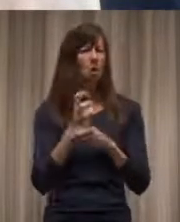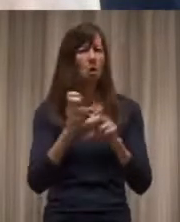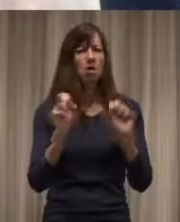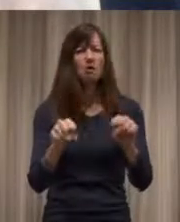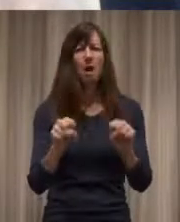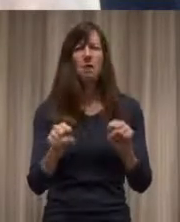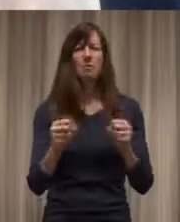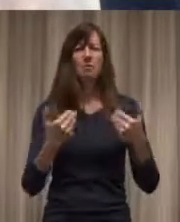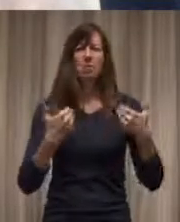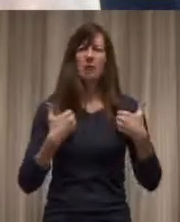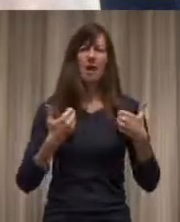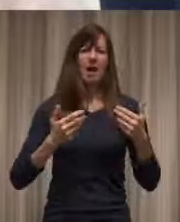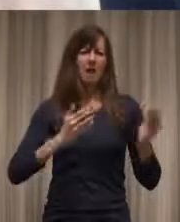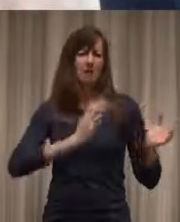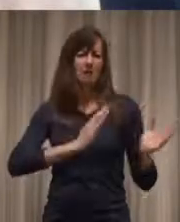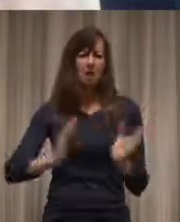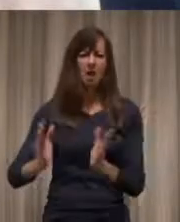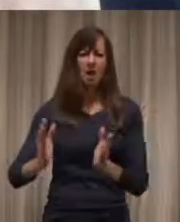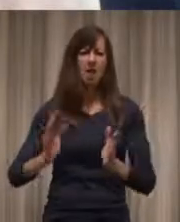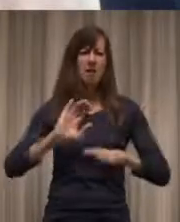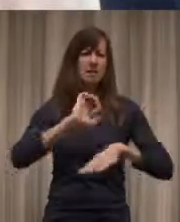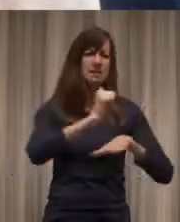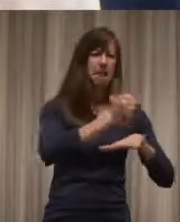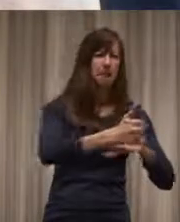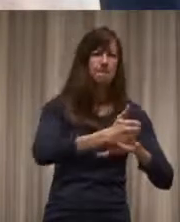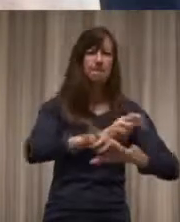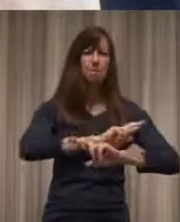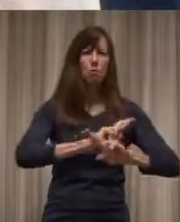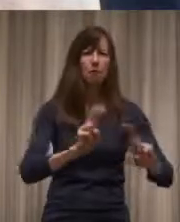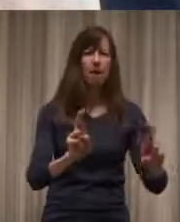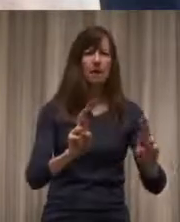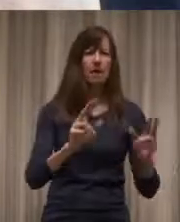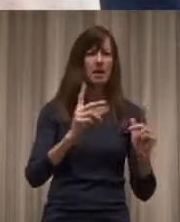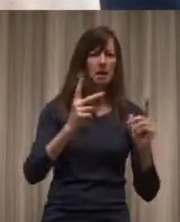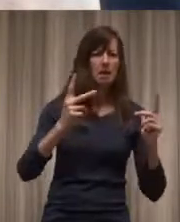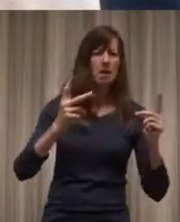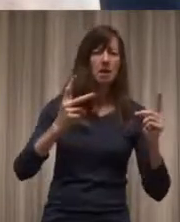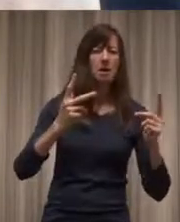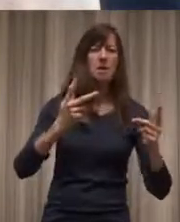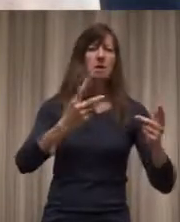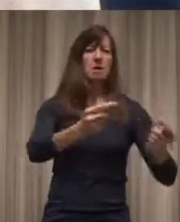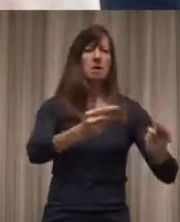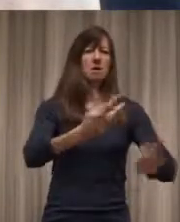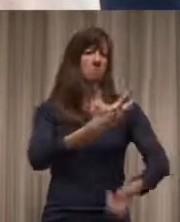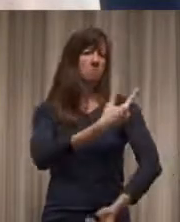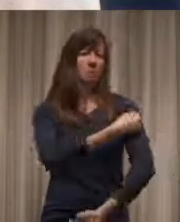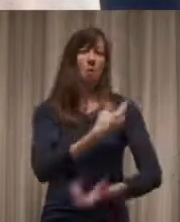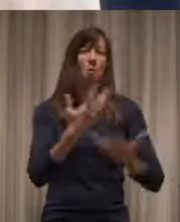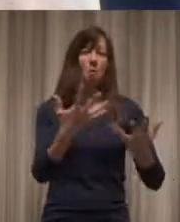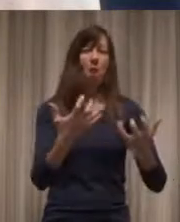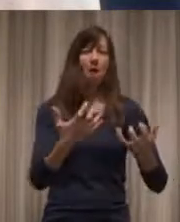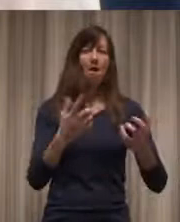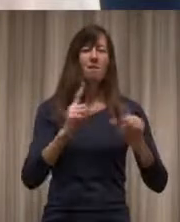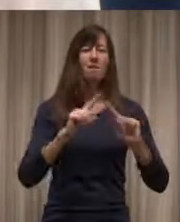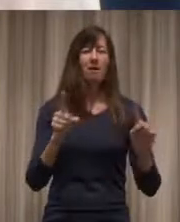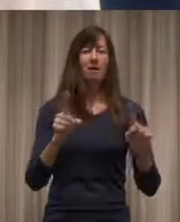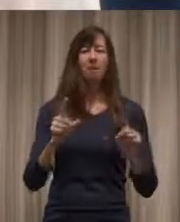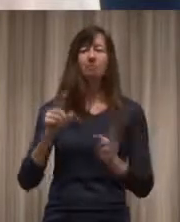distribution, infrastructure, and pieces in place. But until we get those vaccines and until we can open up